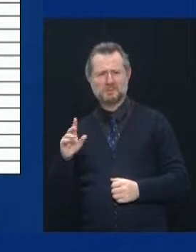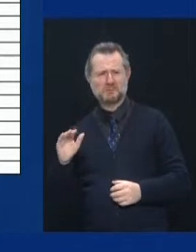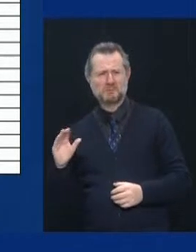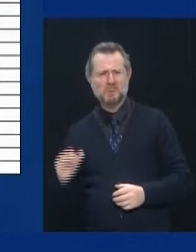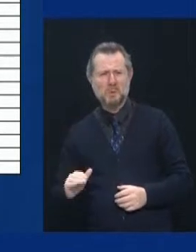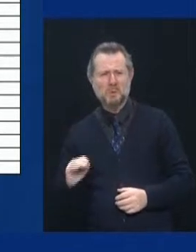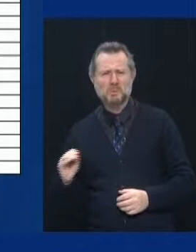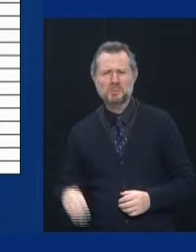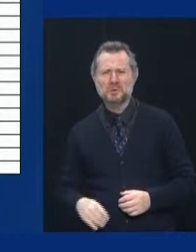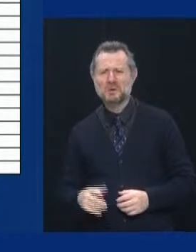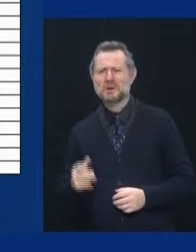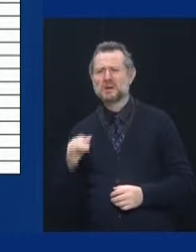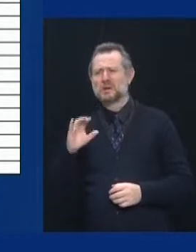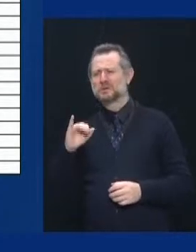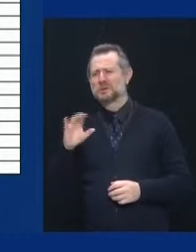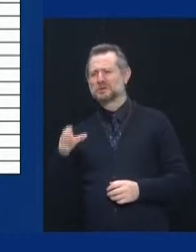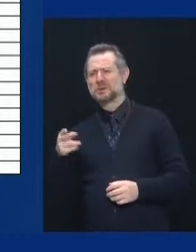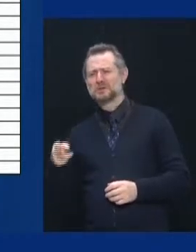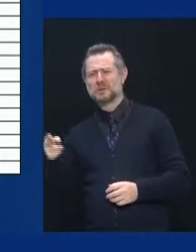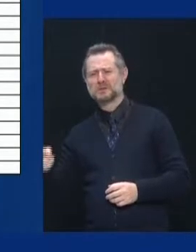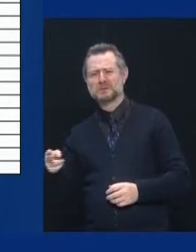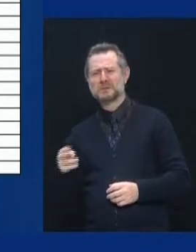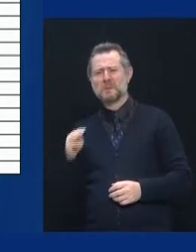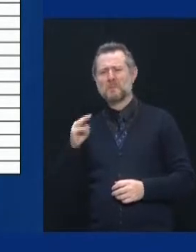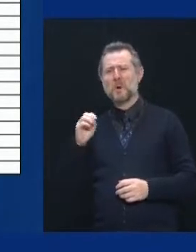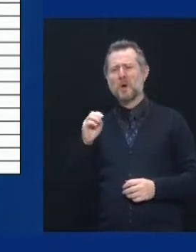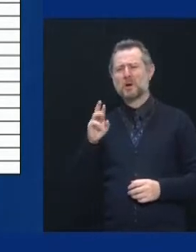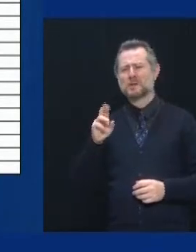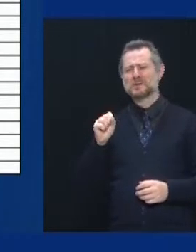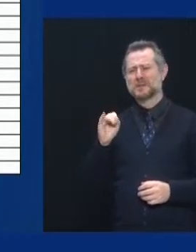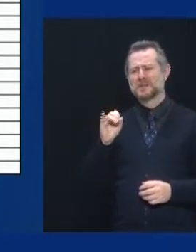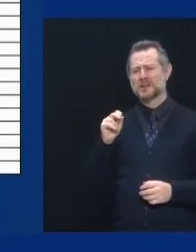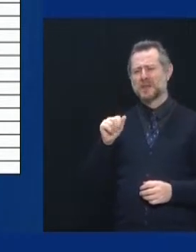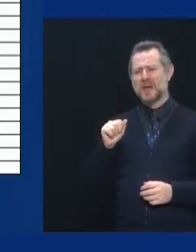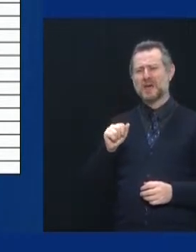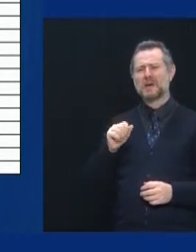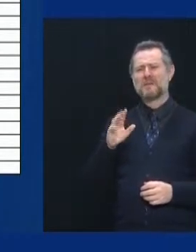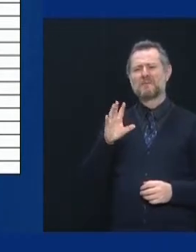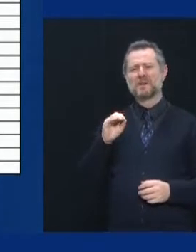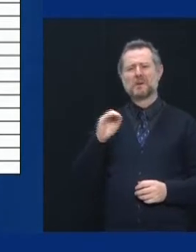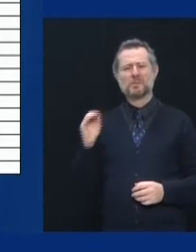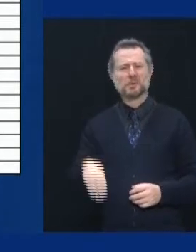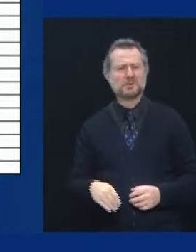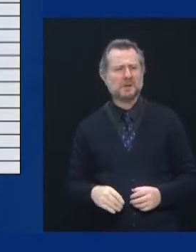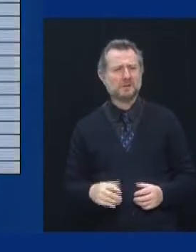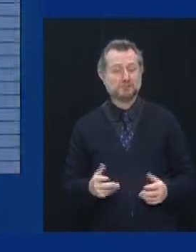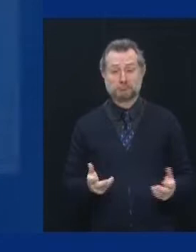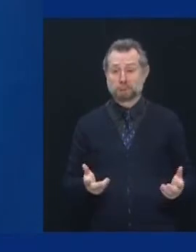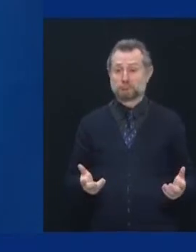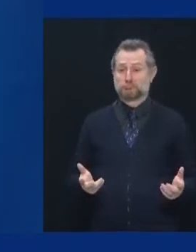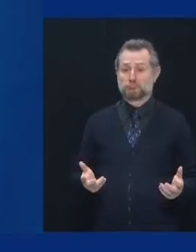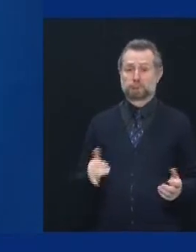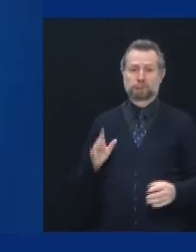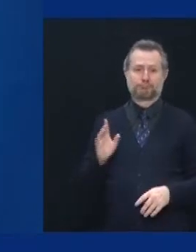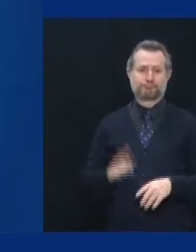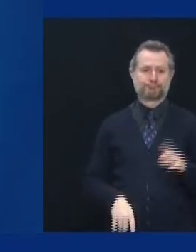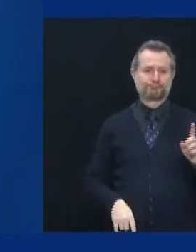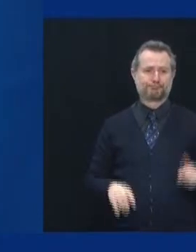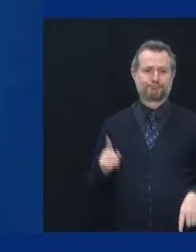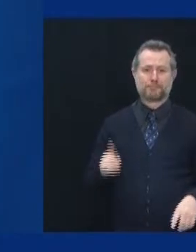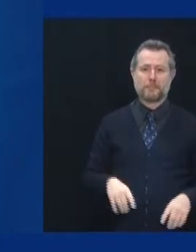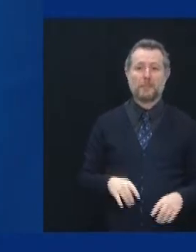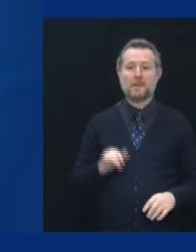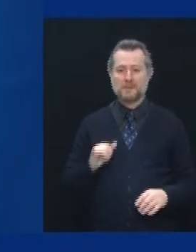Hospitals Morsania, 50%. So the variance is obviously